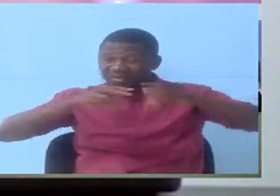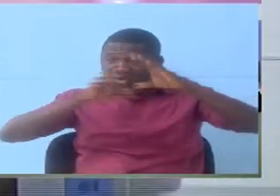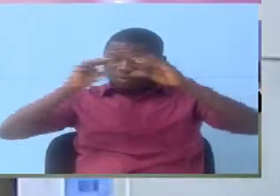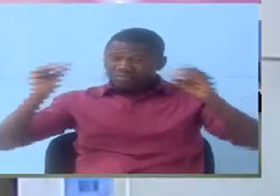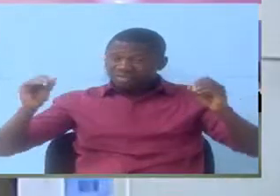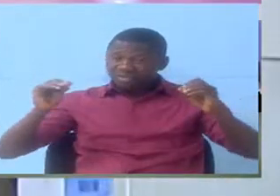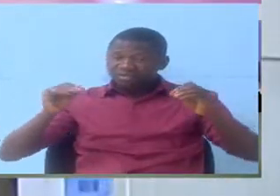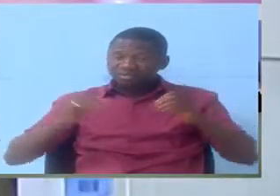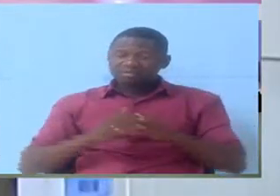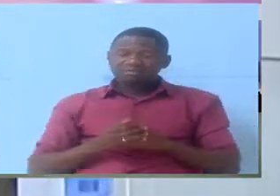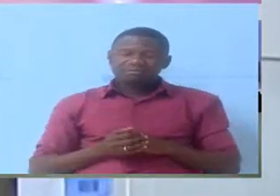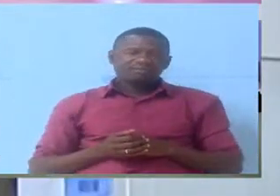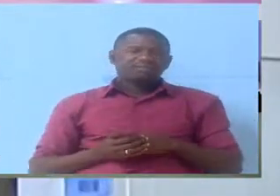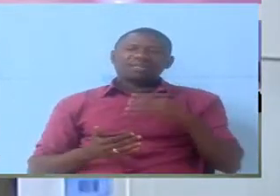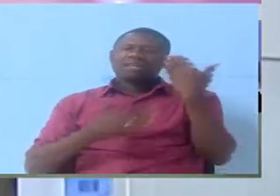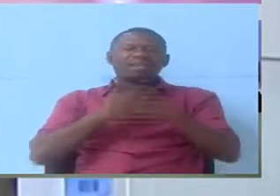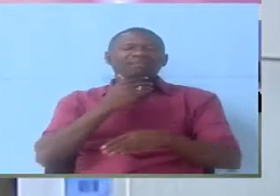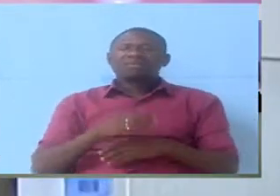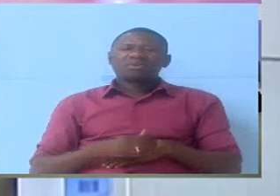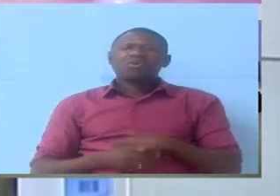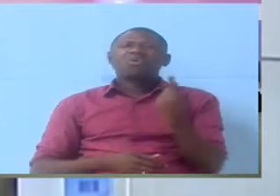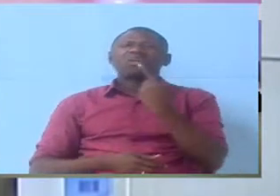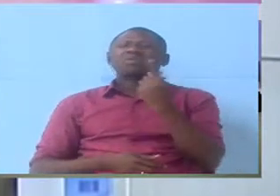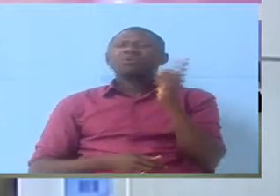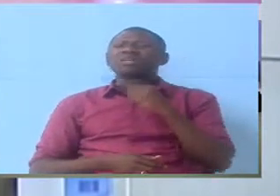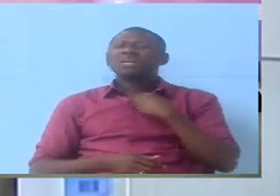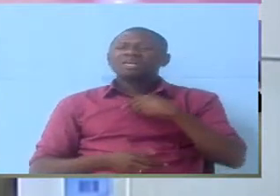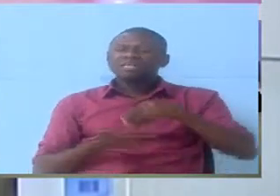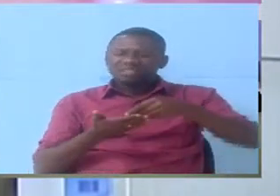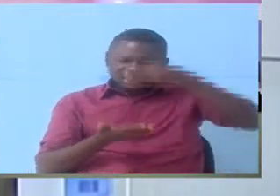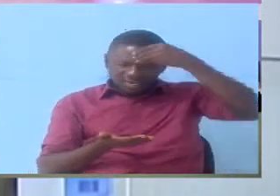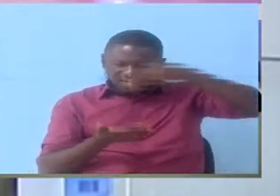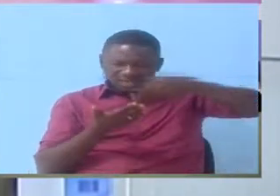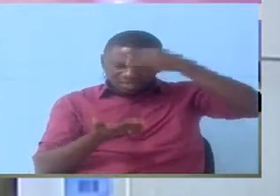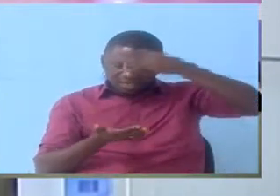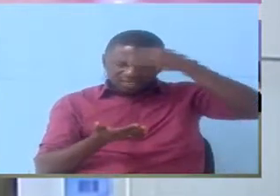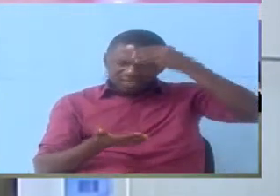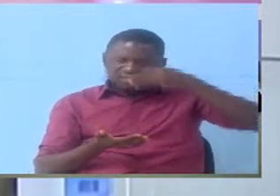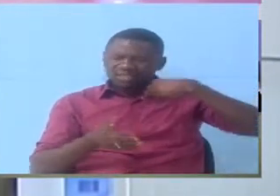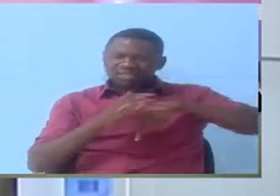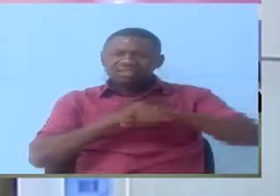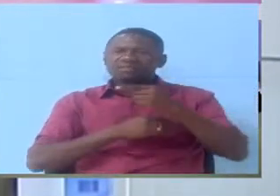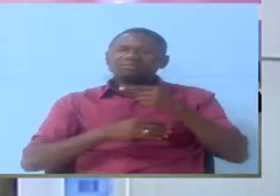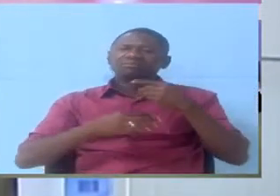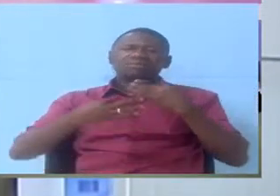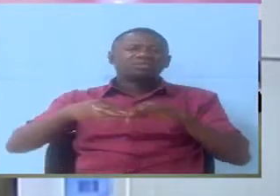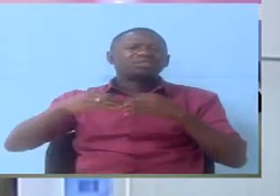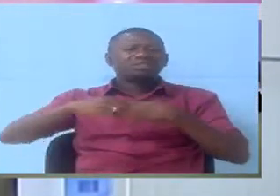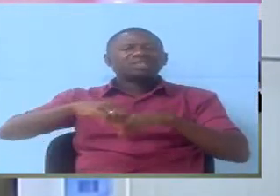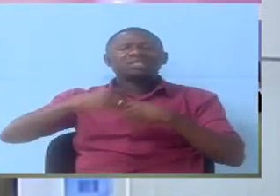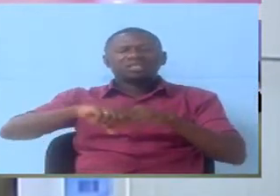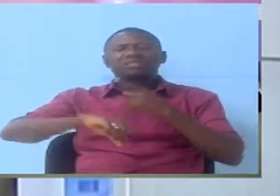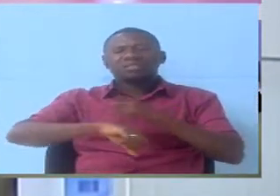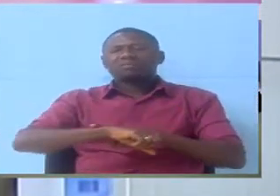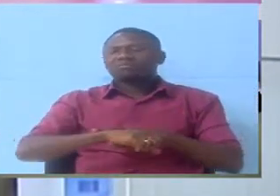Except what I read during training. I have never commanded the traffic.